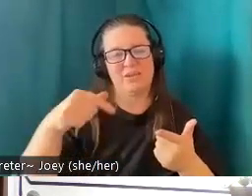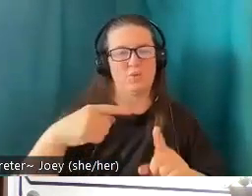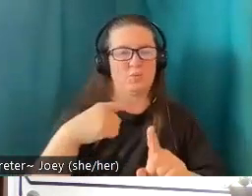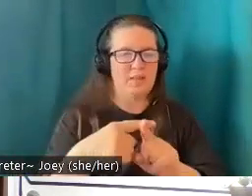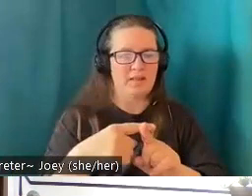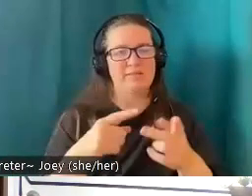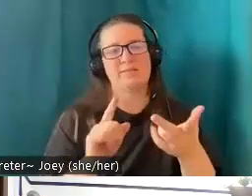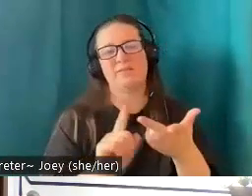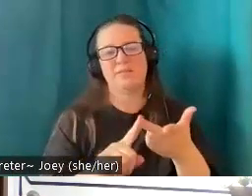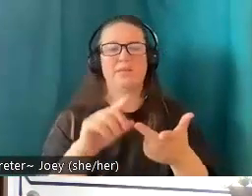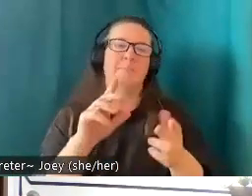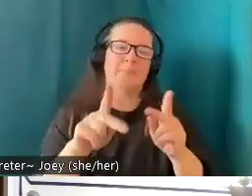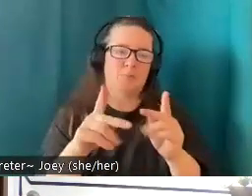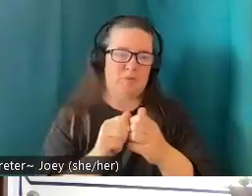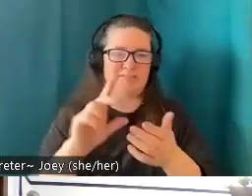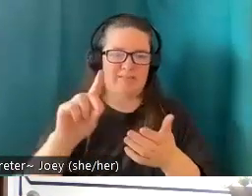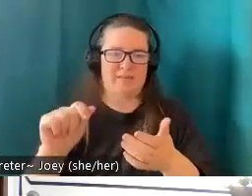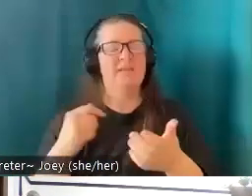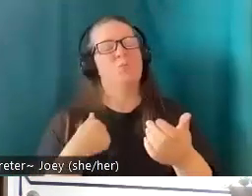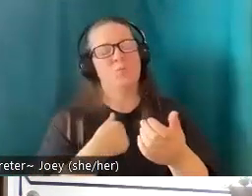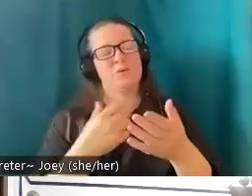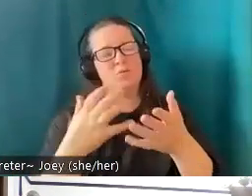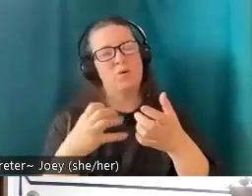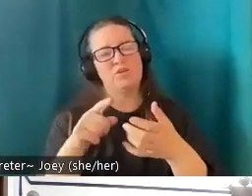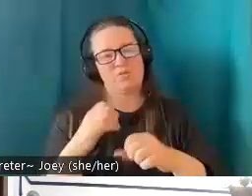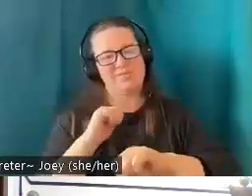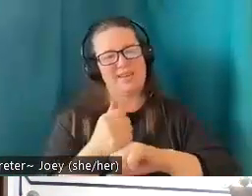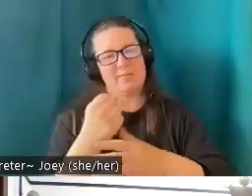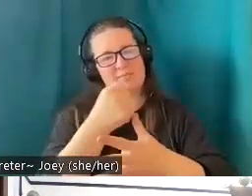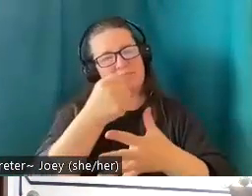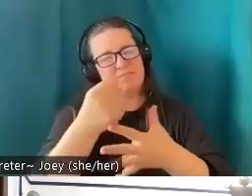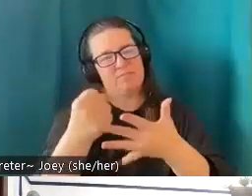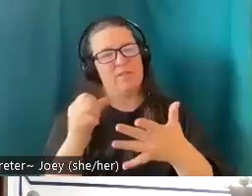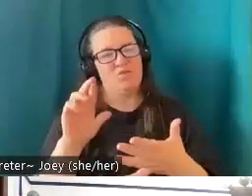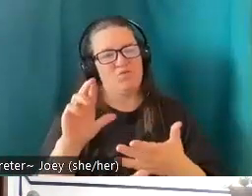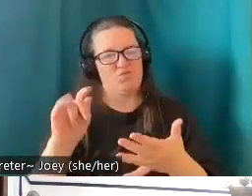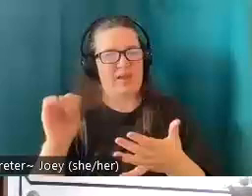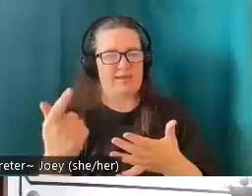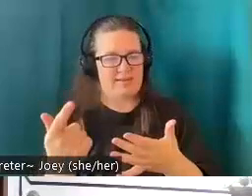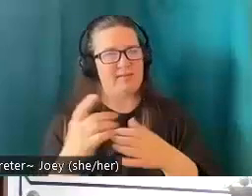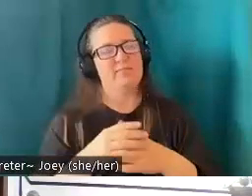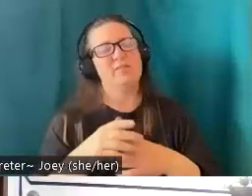So we ask you to rank these statements 1 through 5. This is a self-assessment. We ask you to be candid here